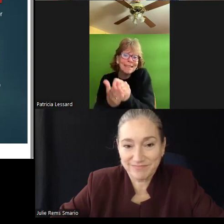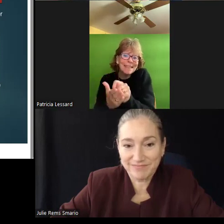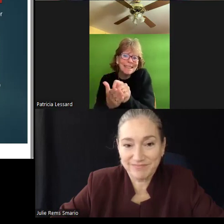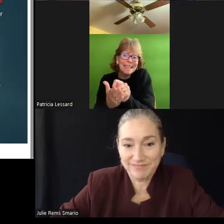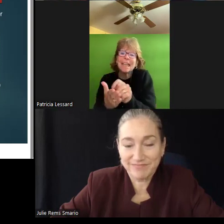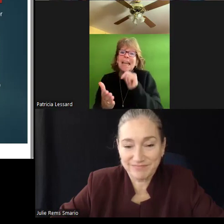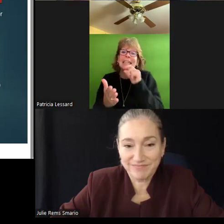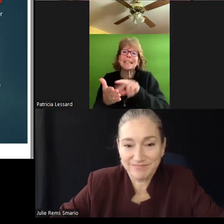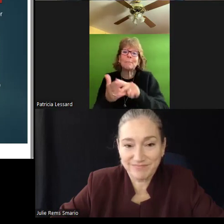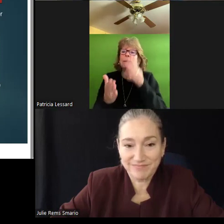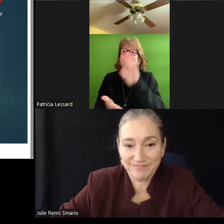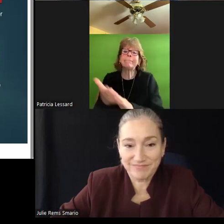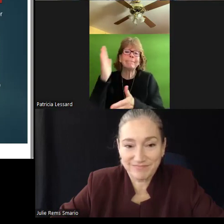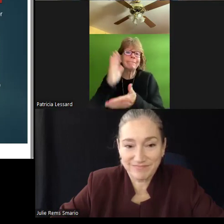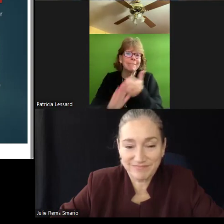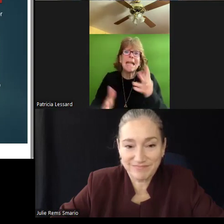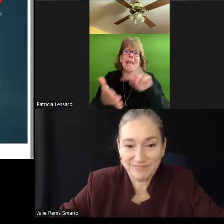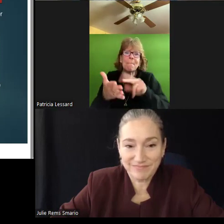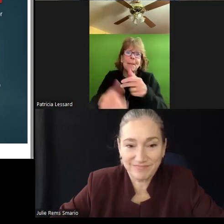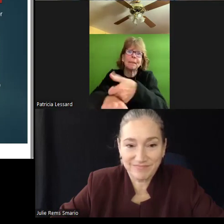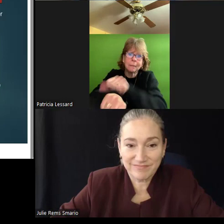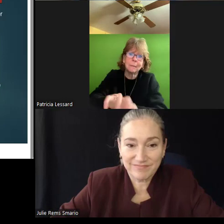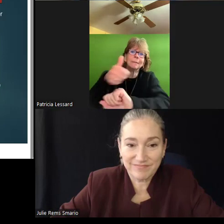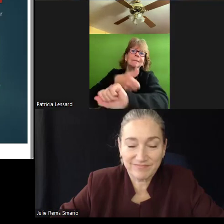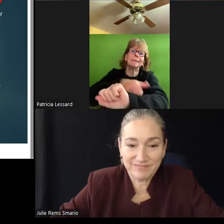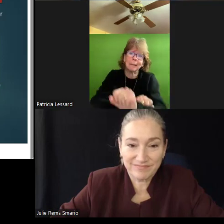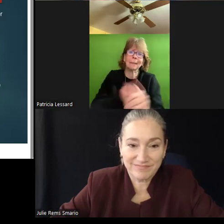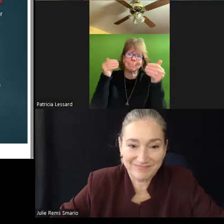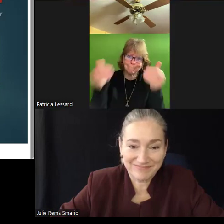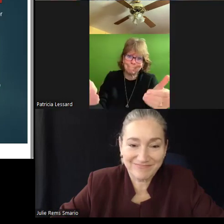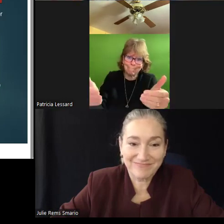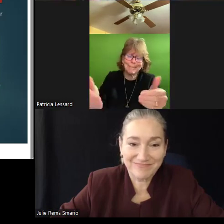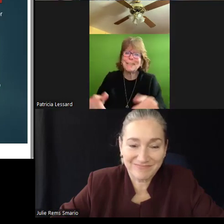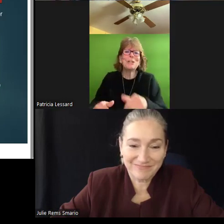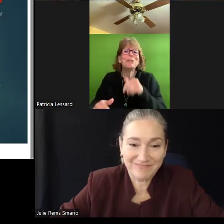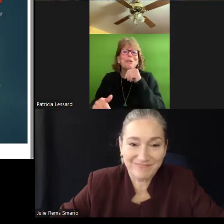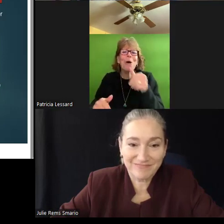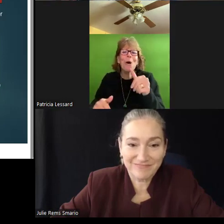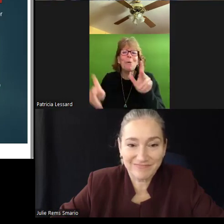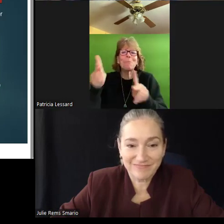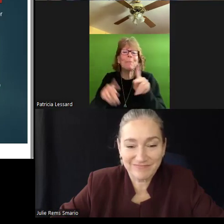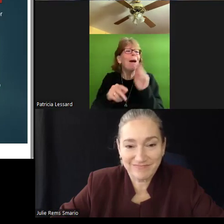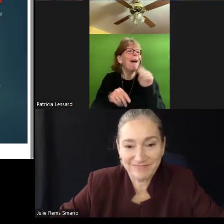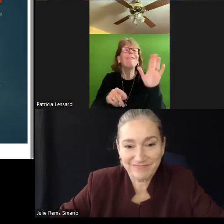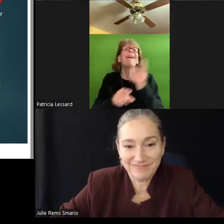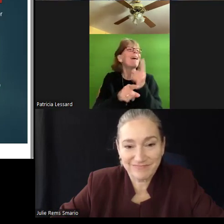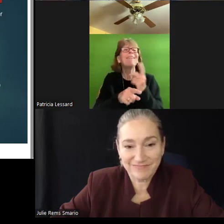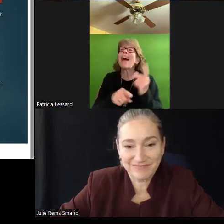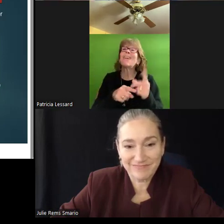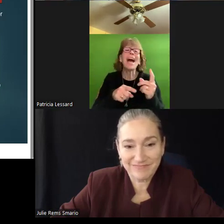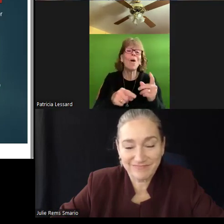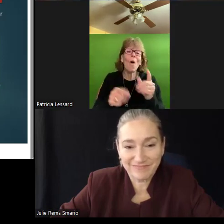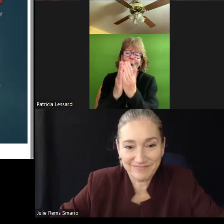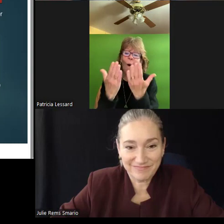up our sleeves and like do something with this. And don't let it just like gather dust on somebody's shelf. We should